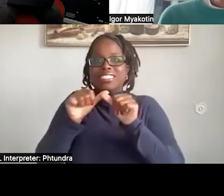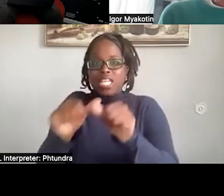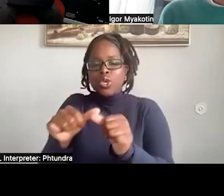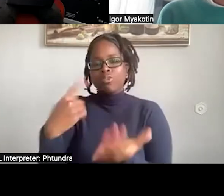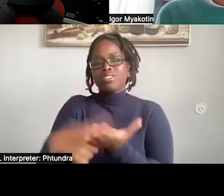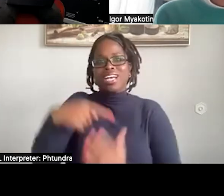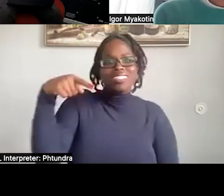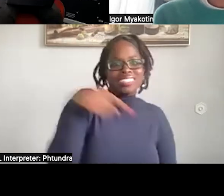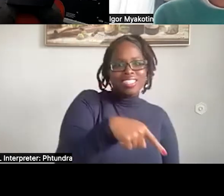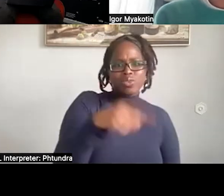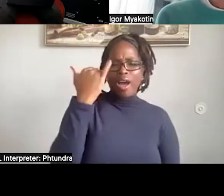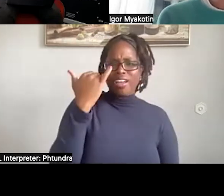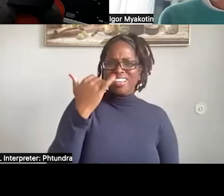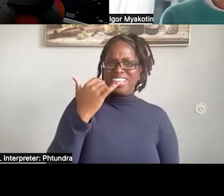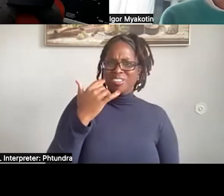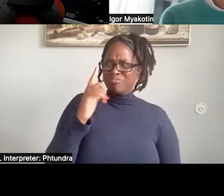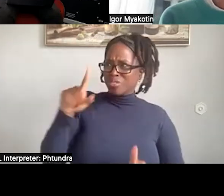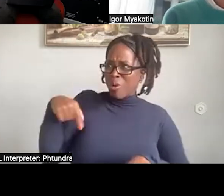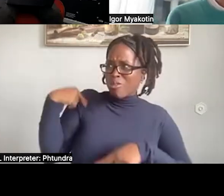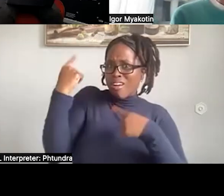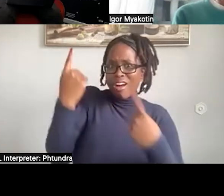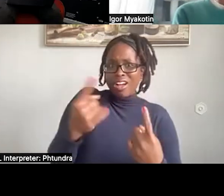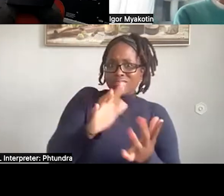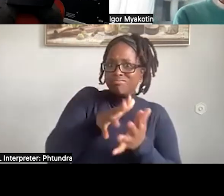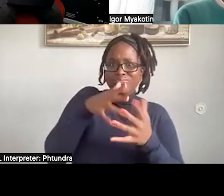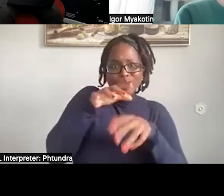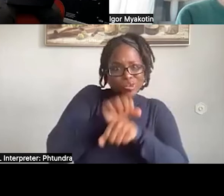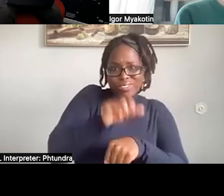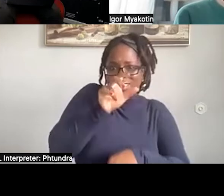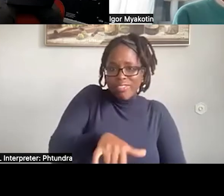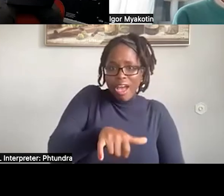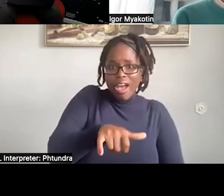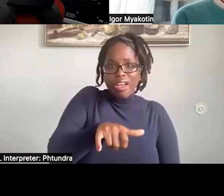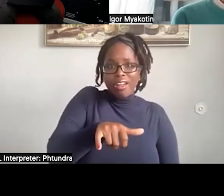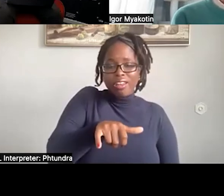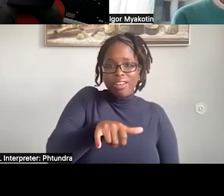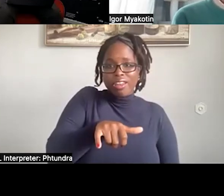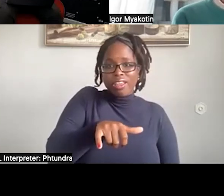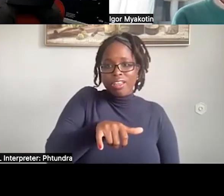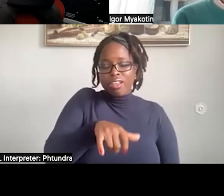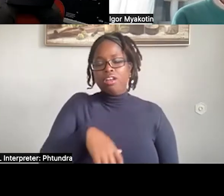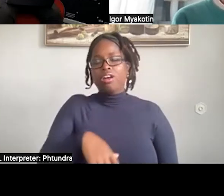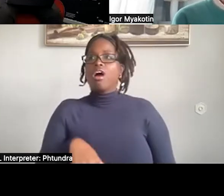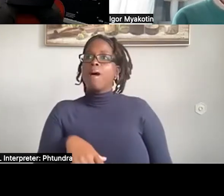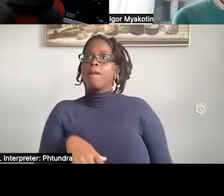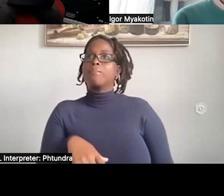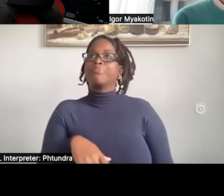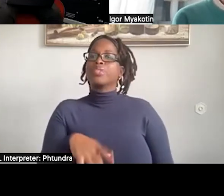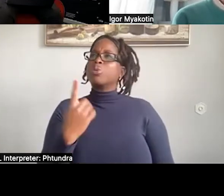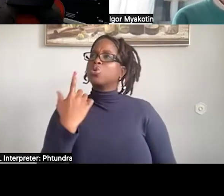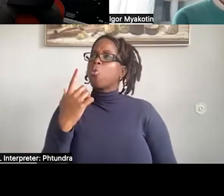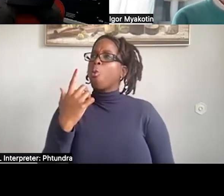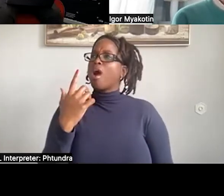knows. But Patricia Perez is a filmmaker who won ITFA 3 years ago with the film called In a